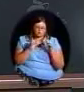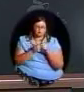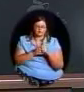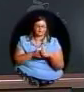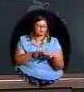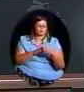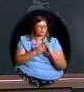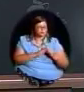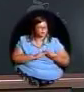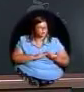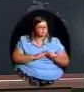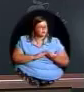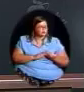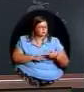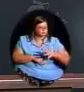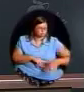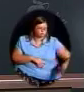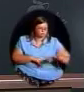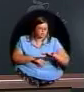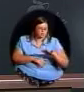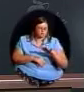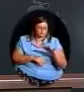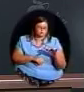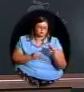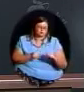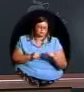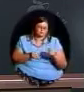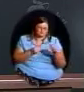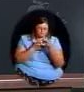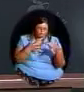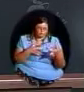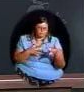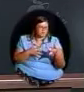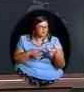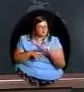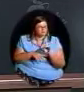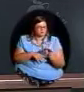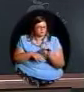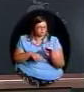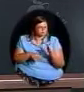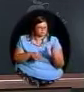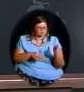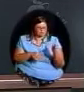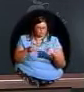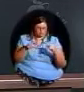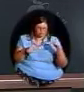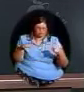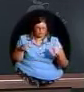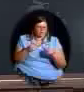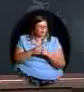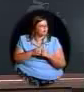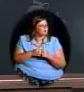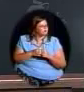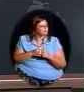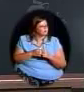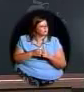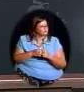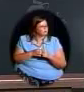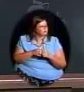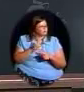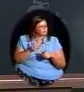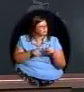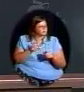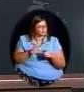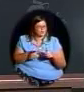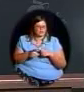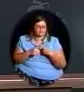large where these issues are. I would stress, and maybe Bev or Heather can